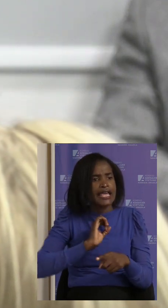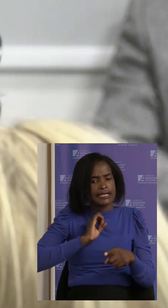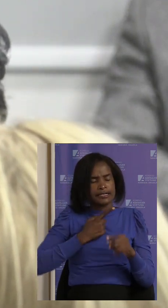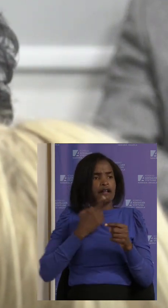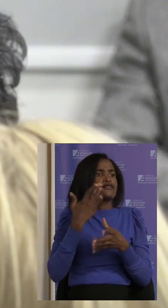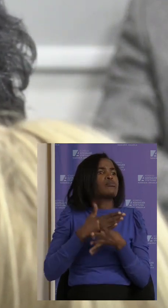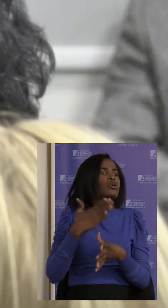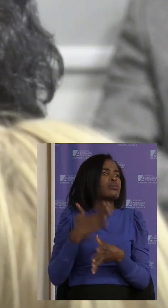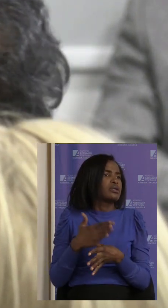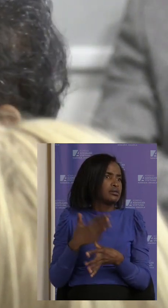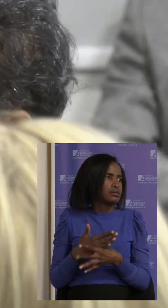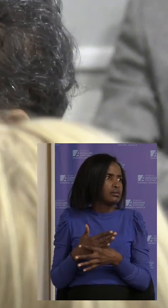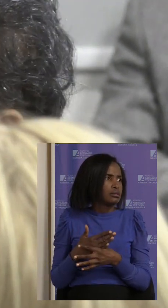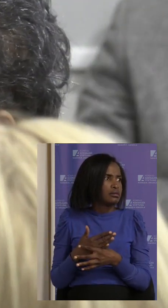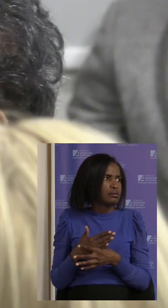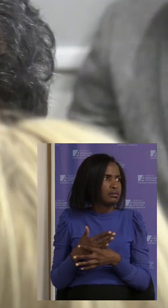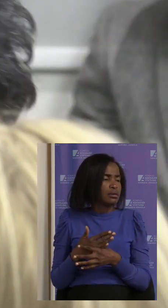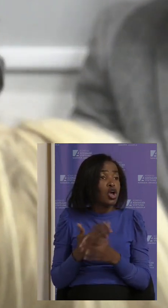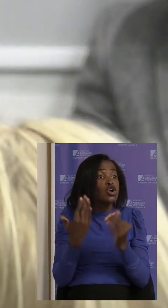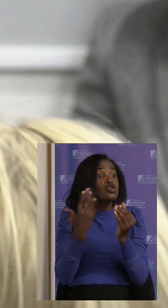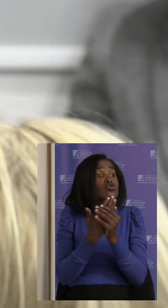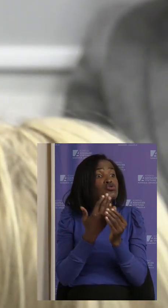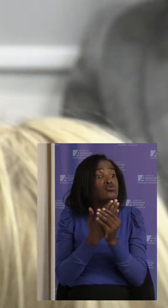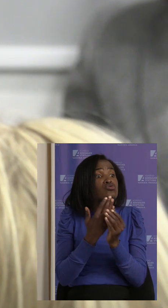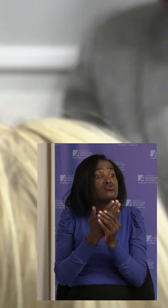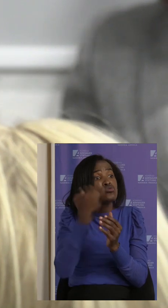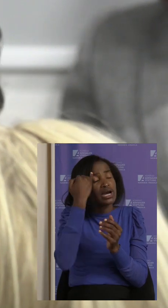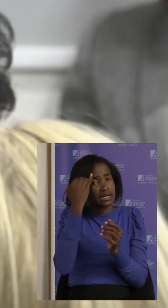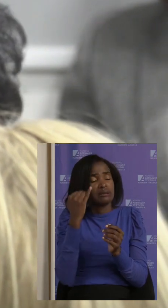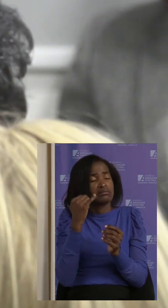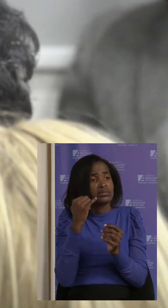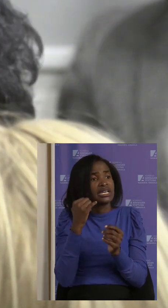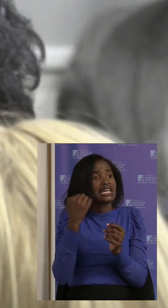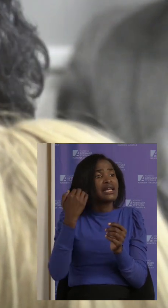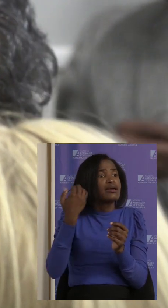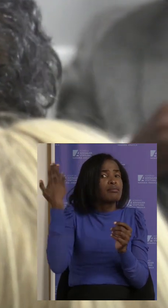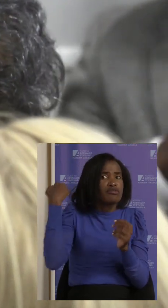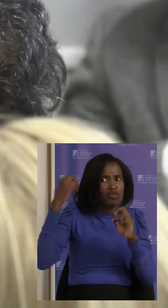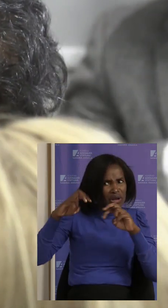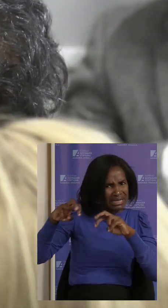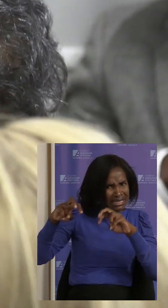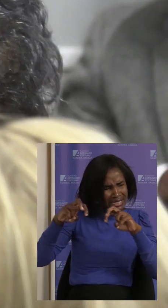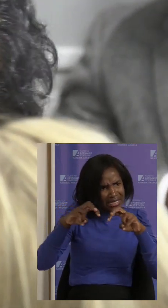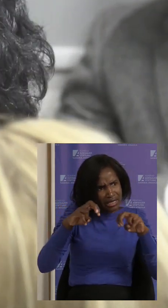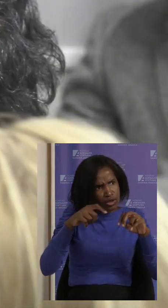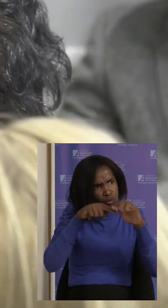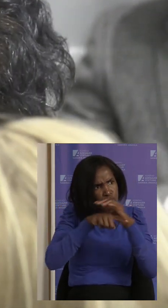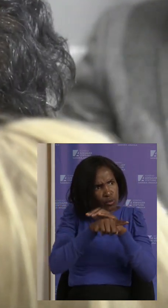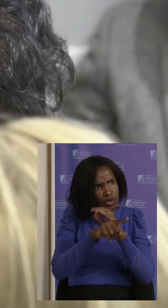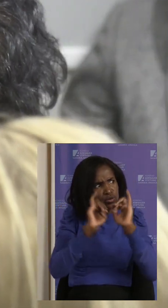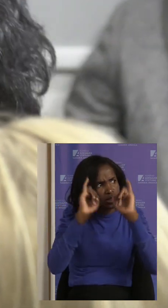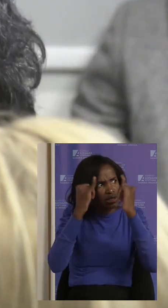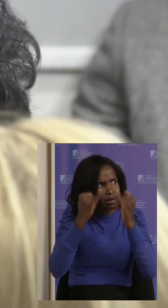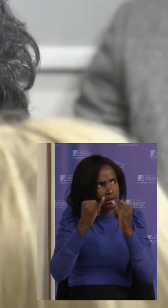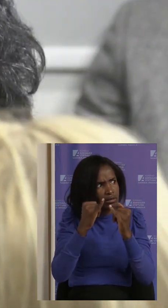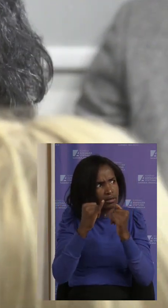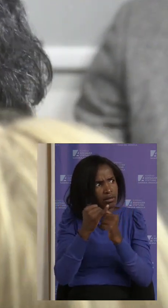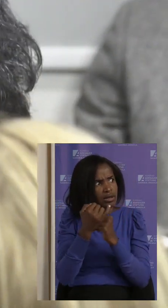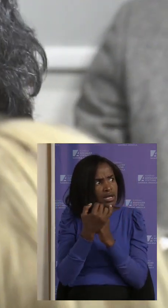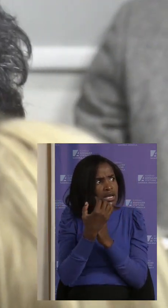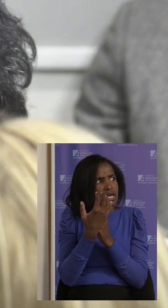self-employment. That is also a new concept for me because during our investigation, we went to a small town and they